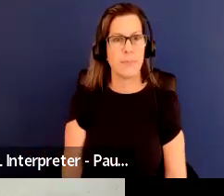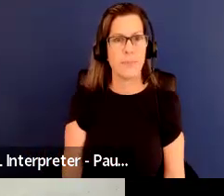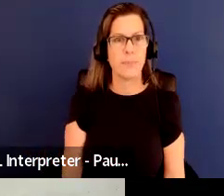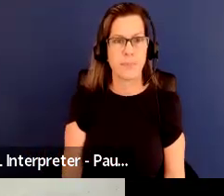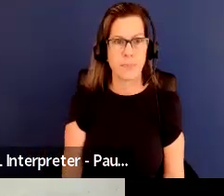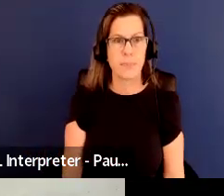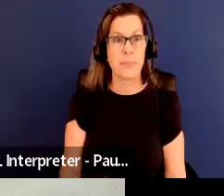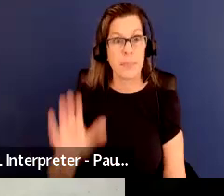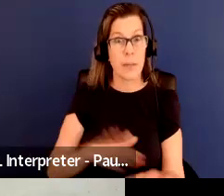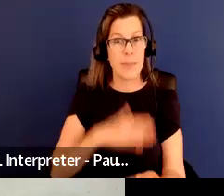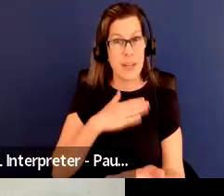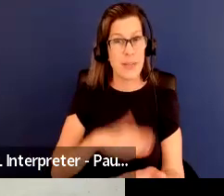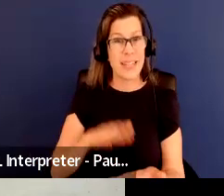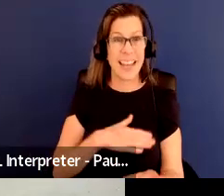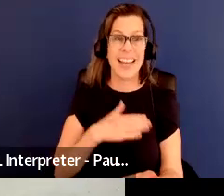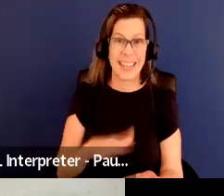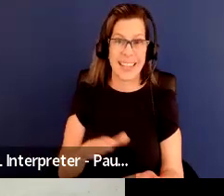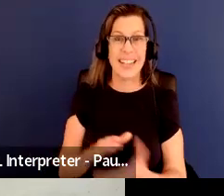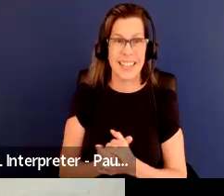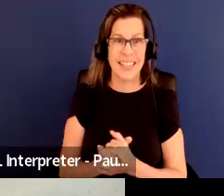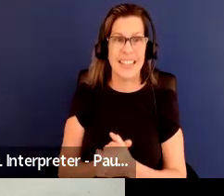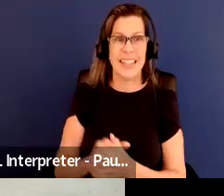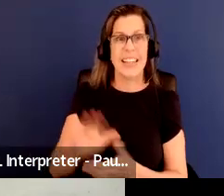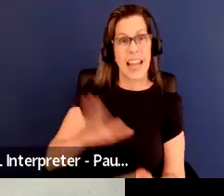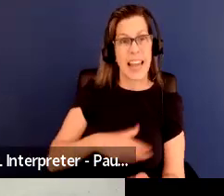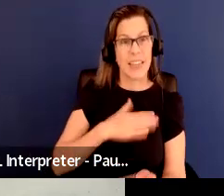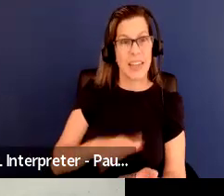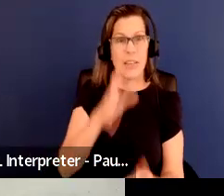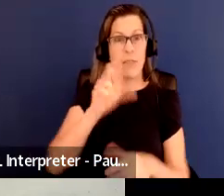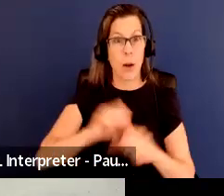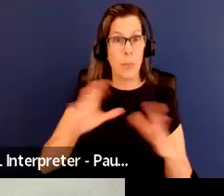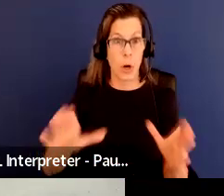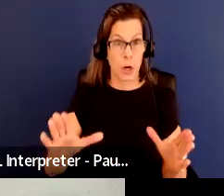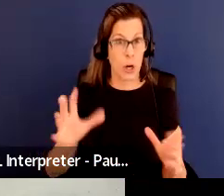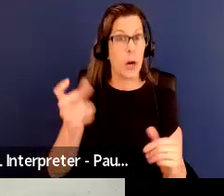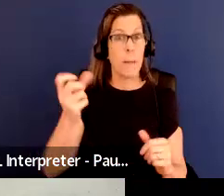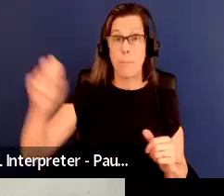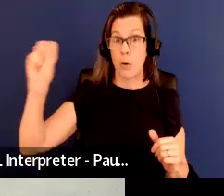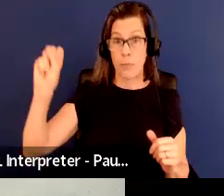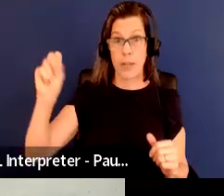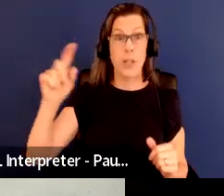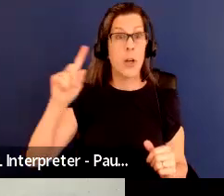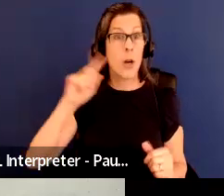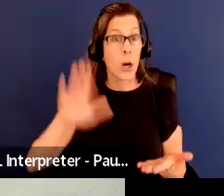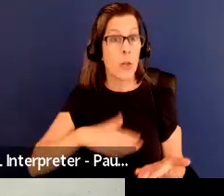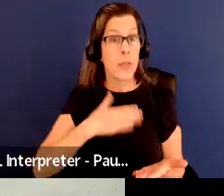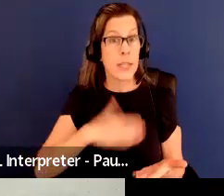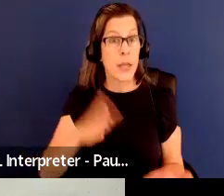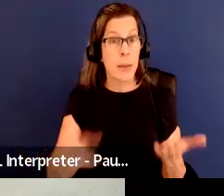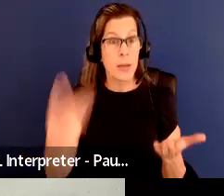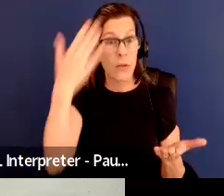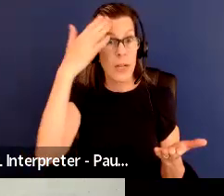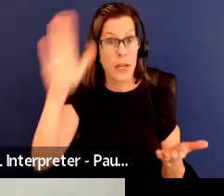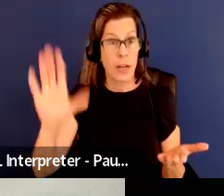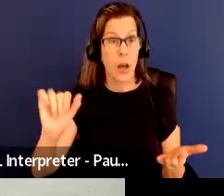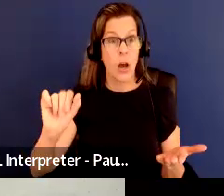And then music. The anthem of the farm worker movement. Many of you may have heard the song, and maybe you didn't know that it was the